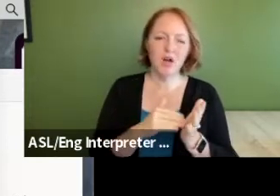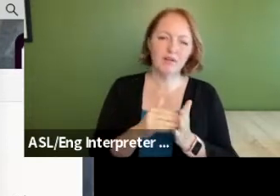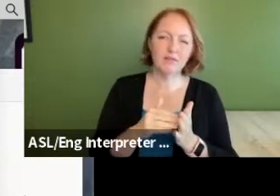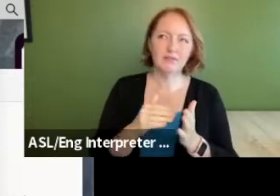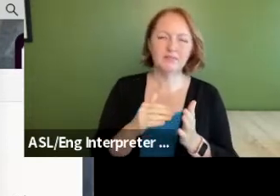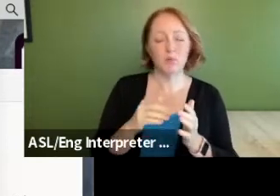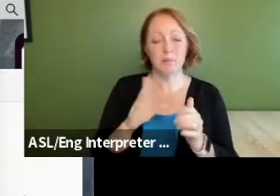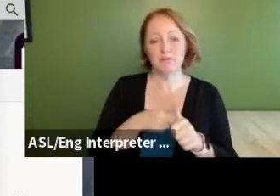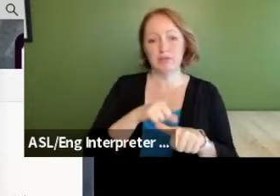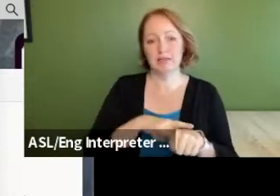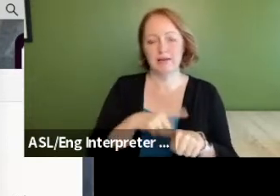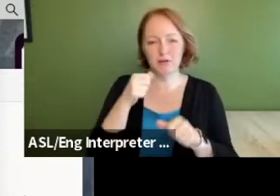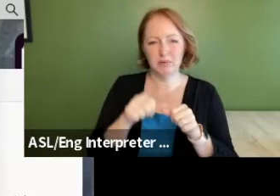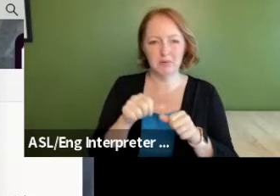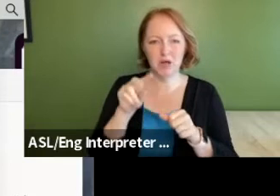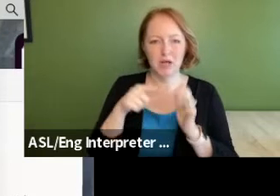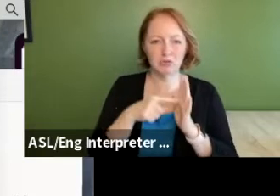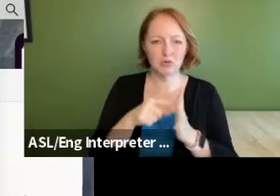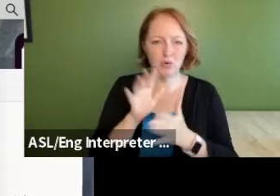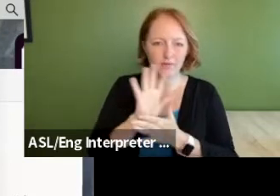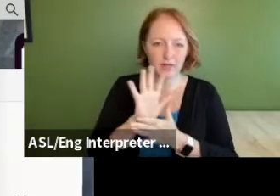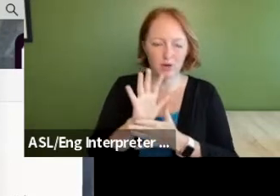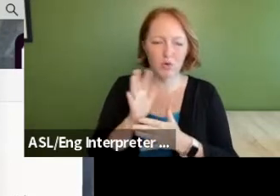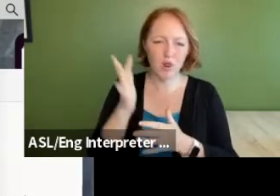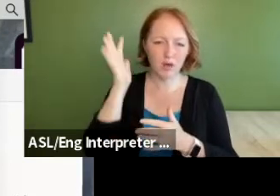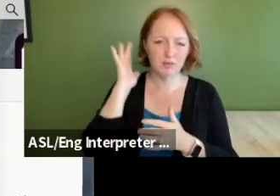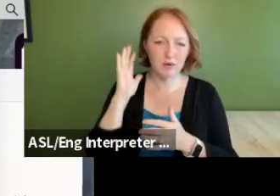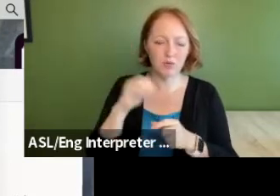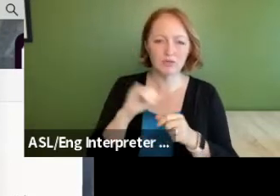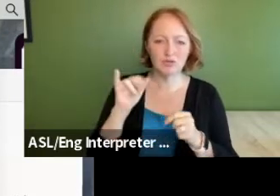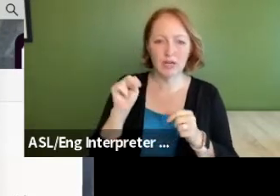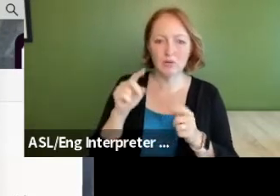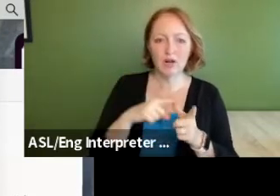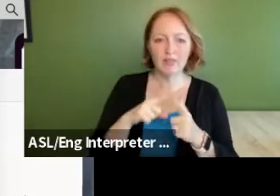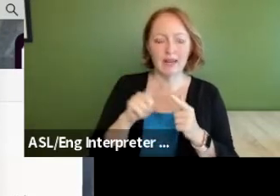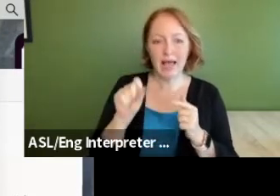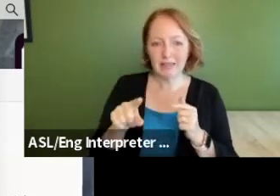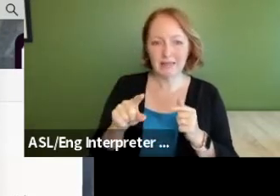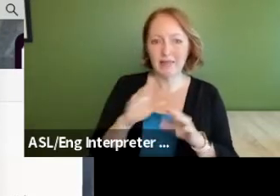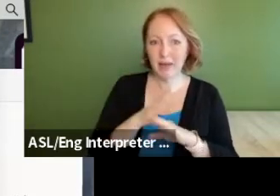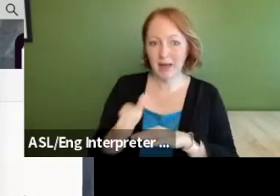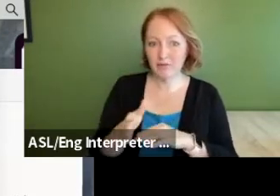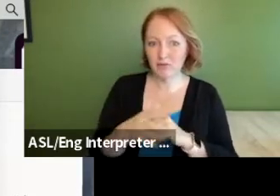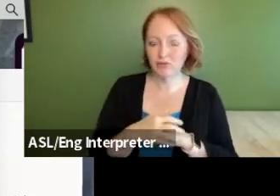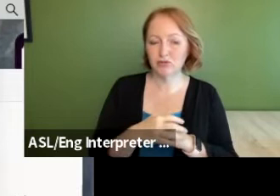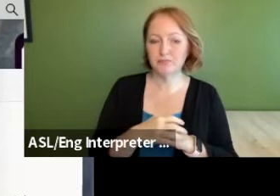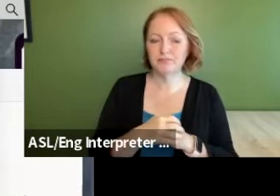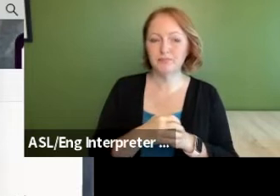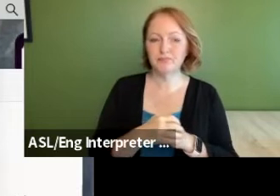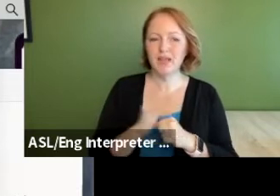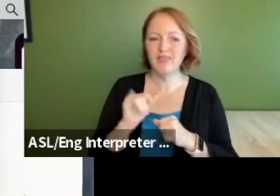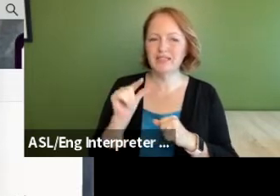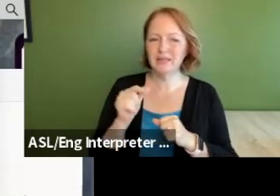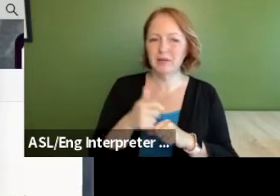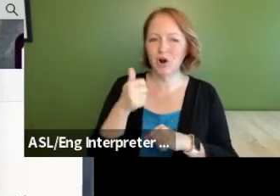my first time I remember playing a video like a long time ago in January and then asking the question afterwards. And that's a little harder